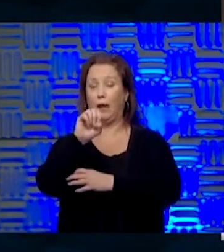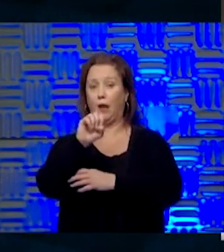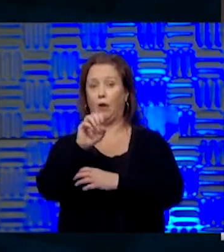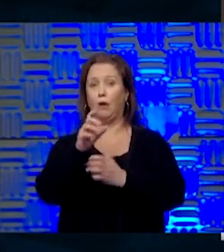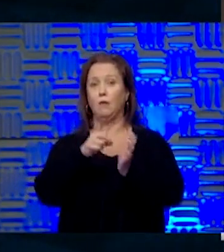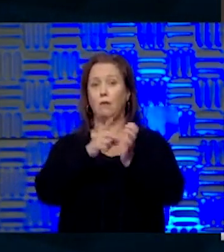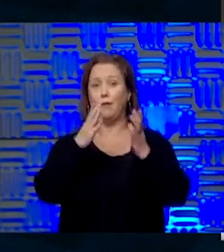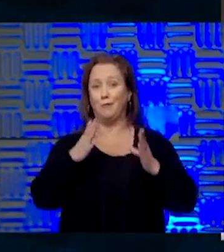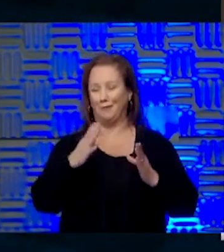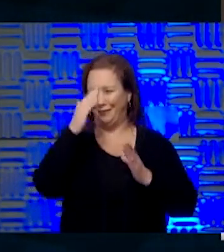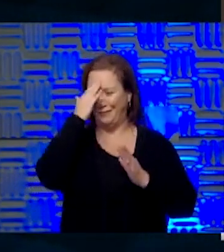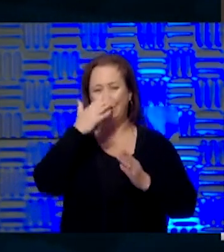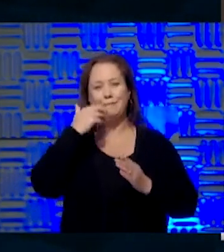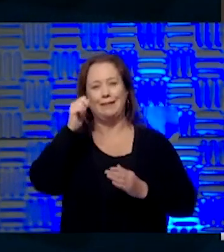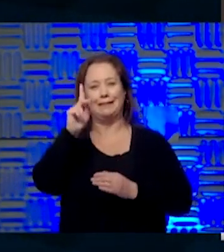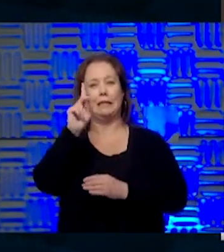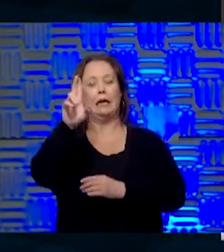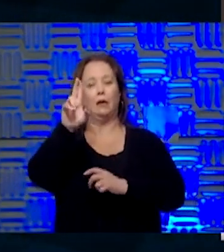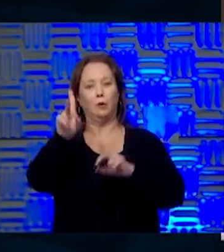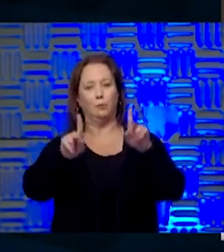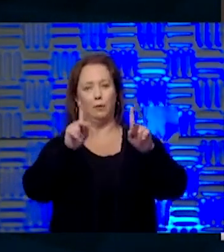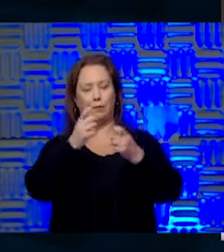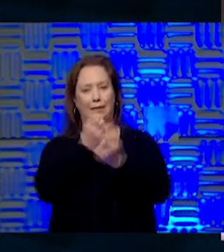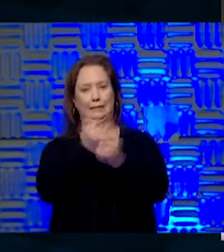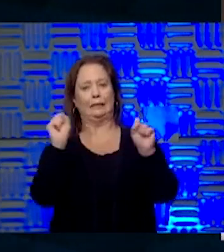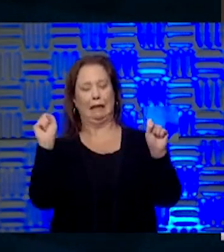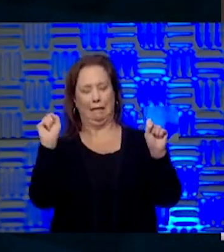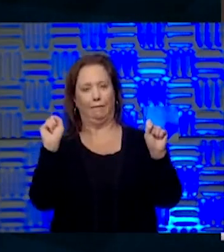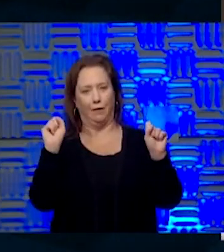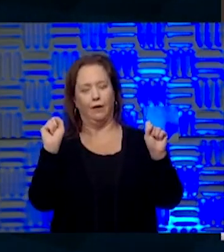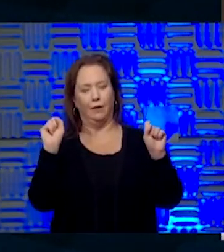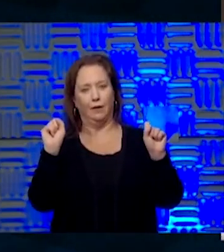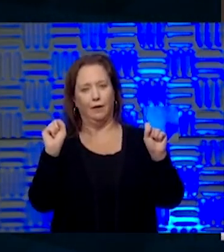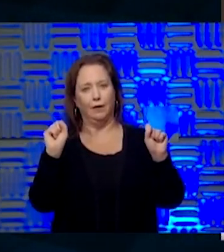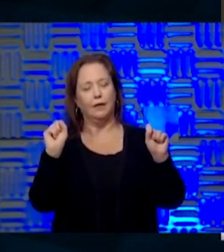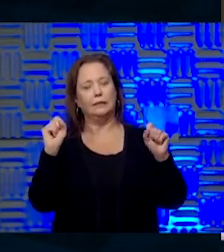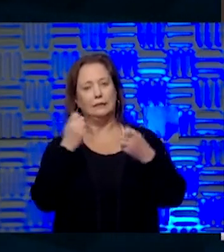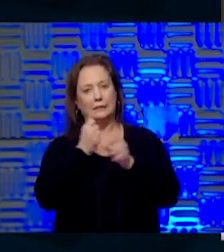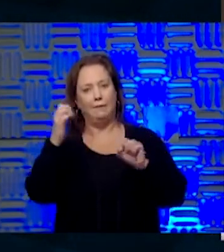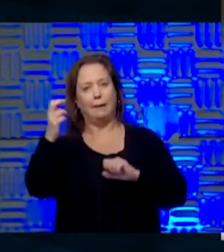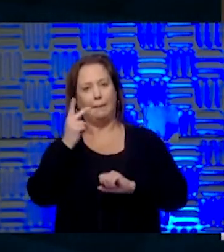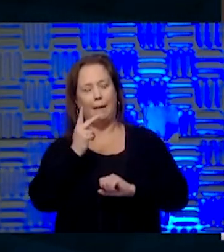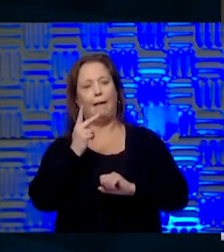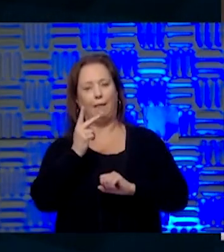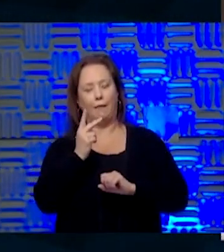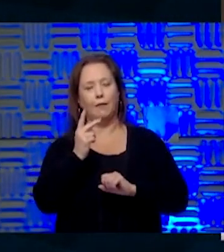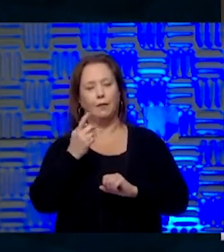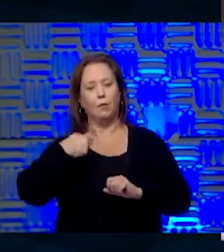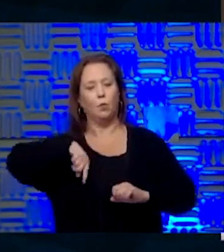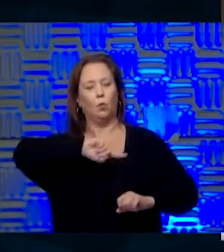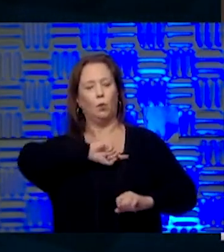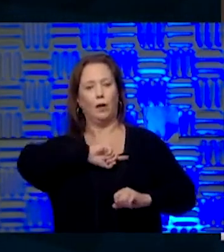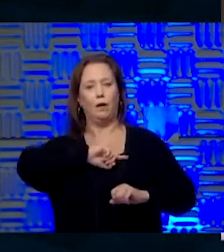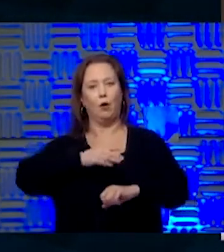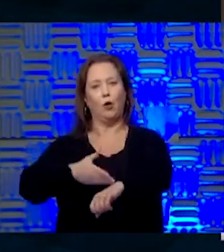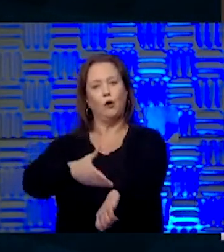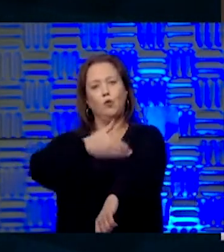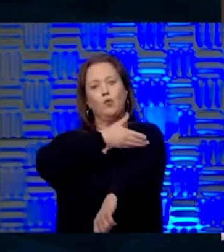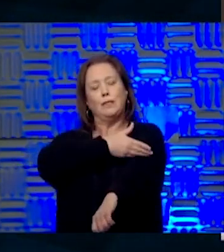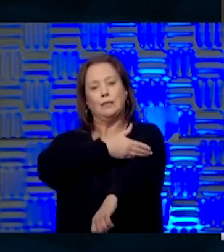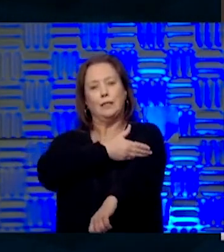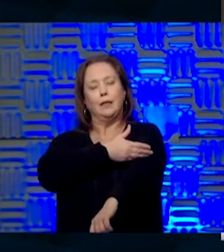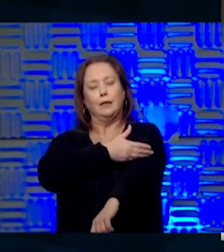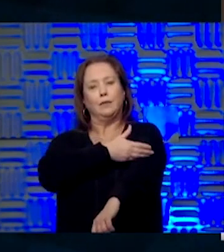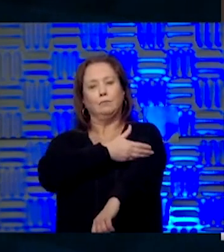you know the best, being safe to return to, it means that we are increasing the chances